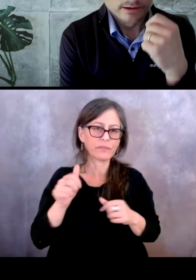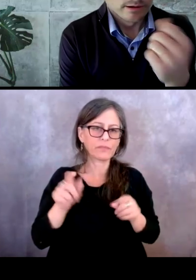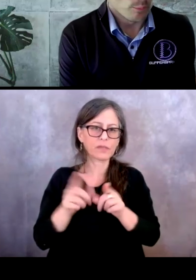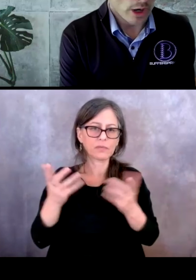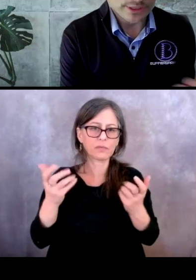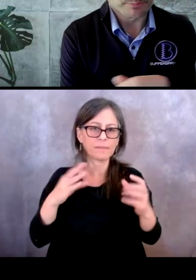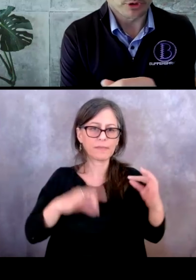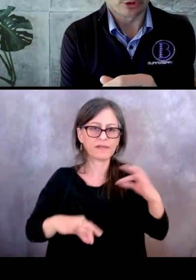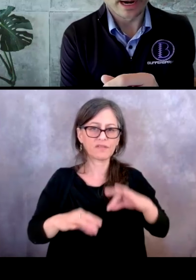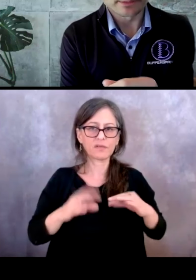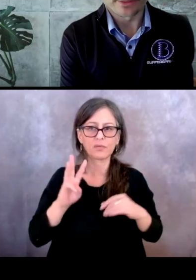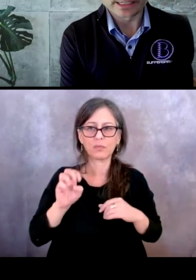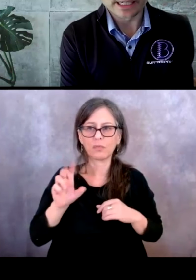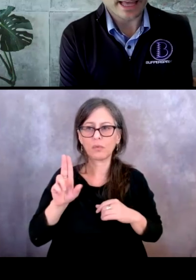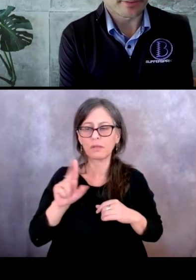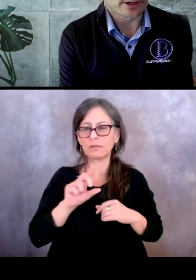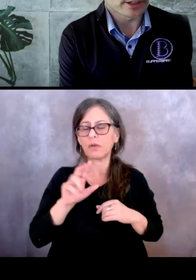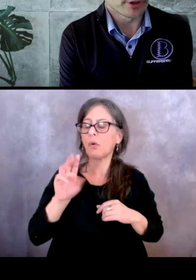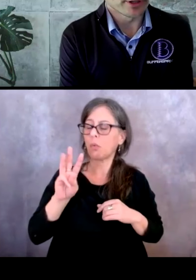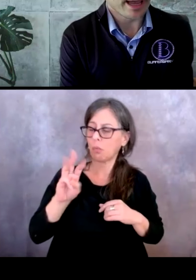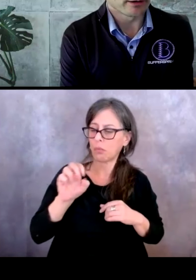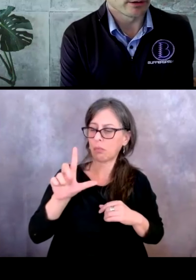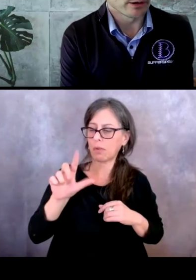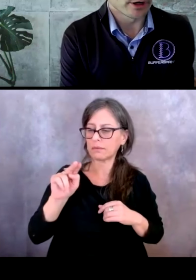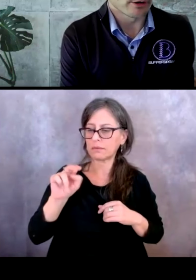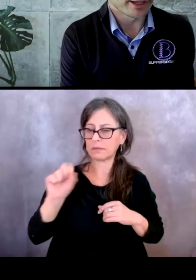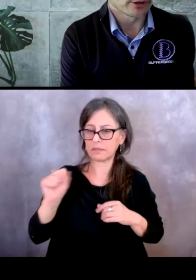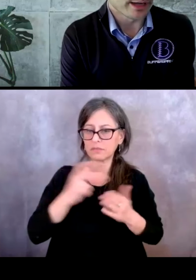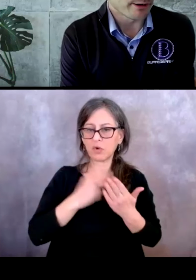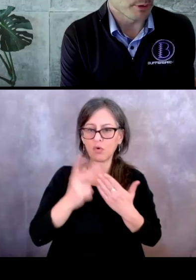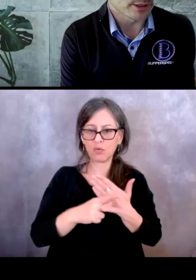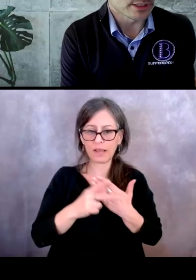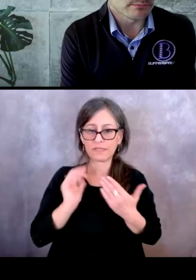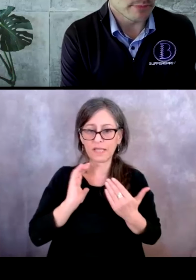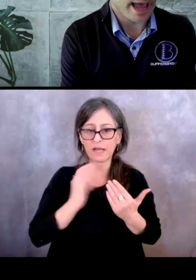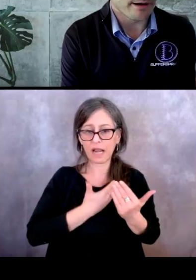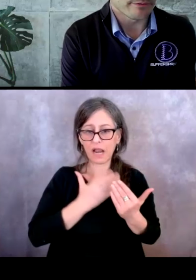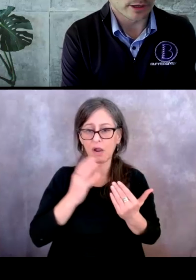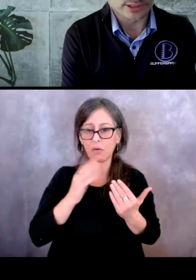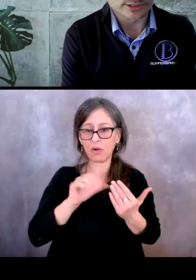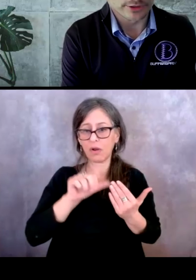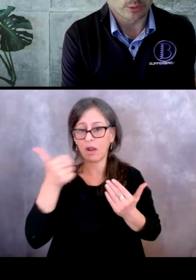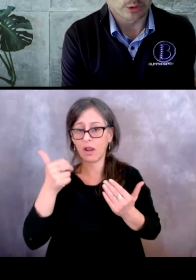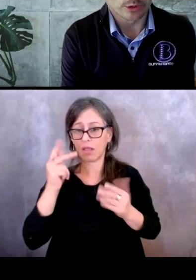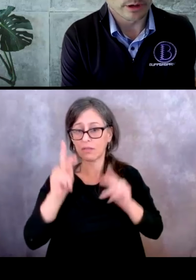benefits, wellness programs, and things like that that our civilian that our regular counterparts may